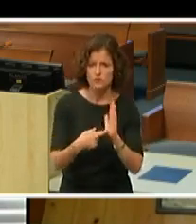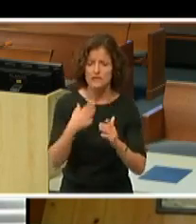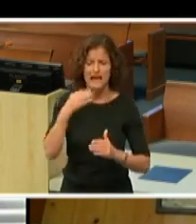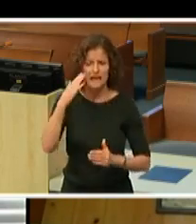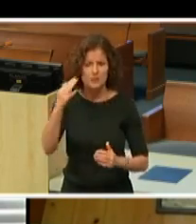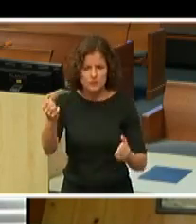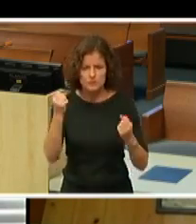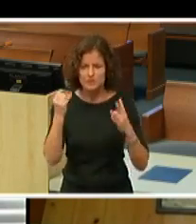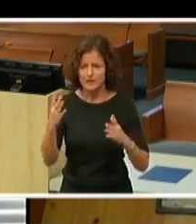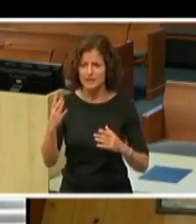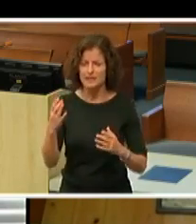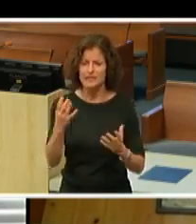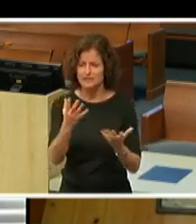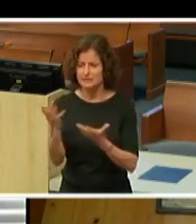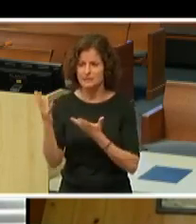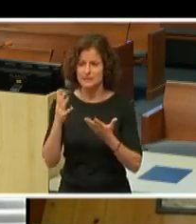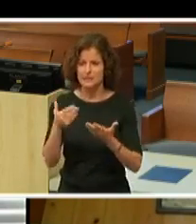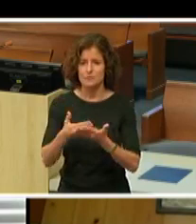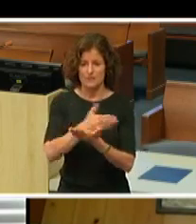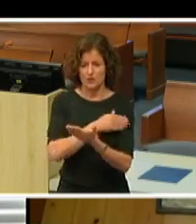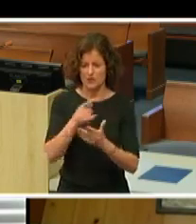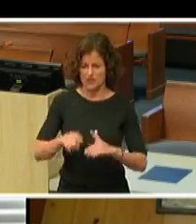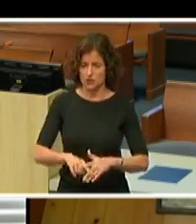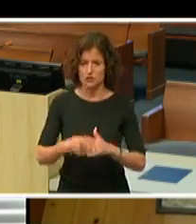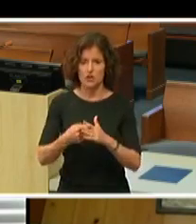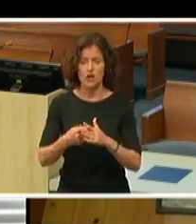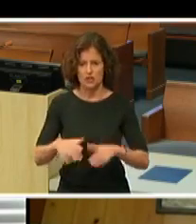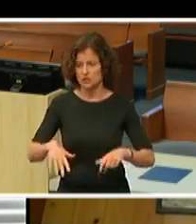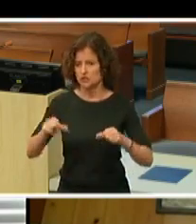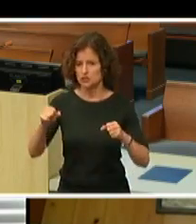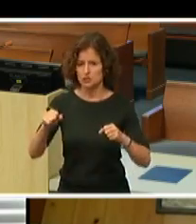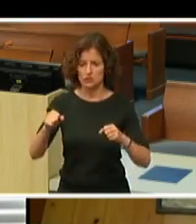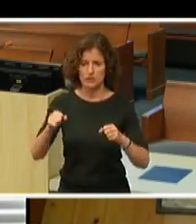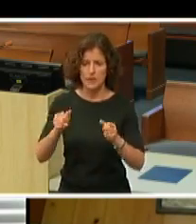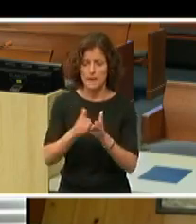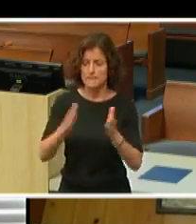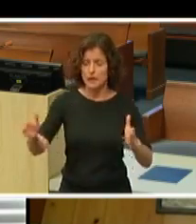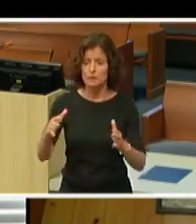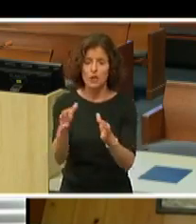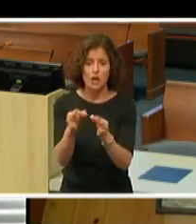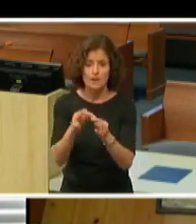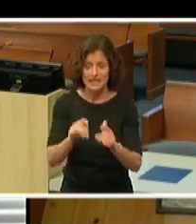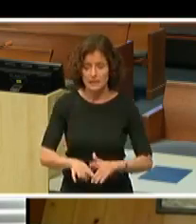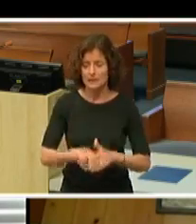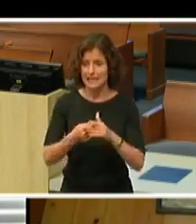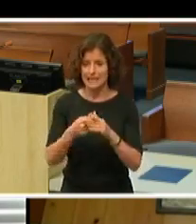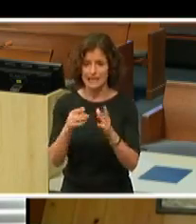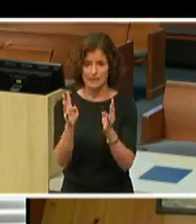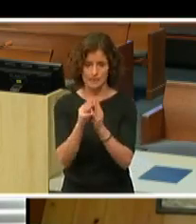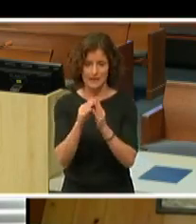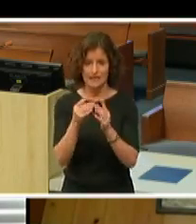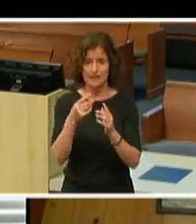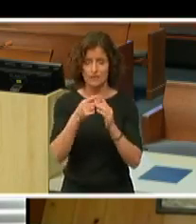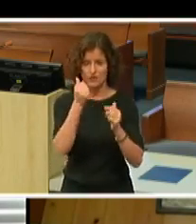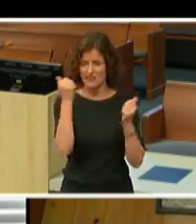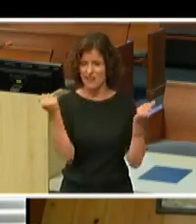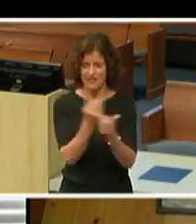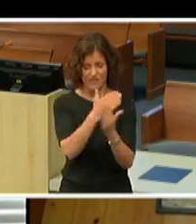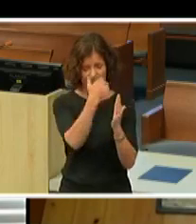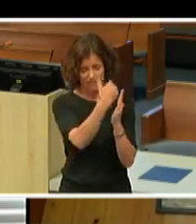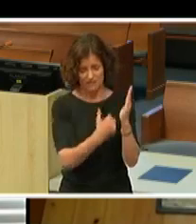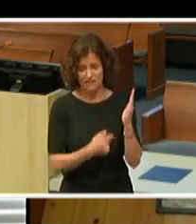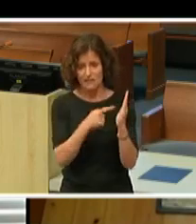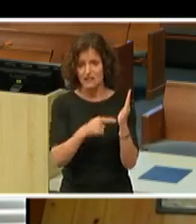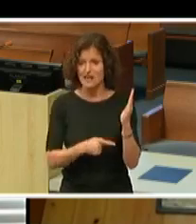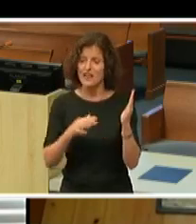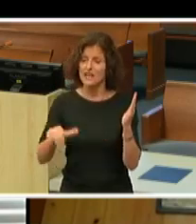many commissions prior to all this starting took public comment at the beginning of the meeting for everything on the agenda. And